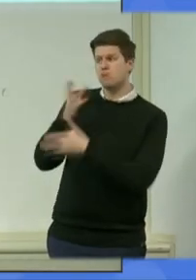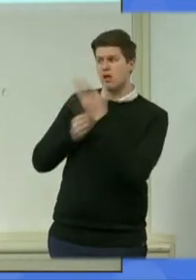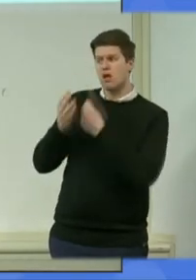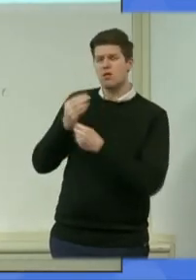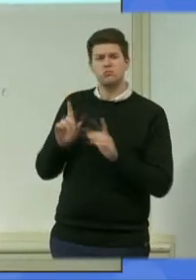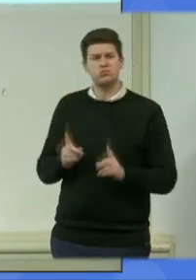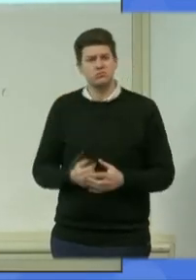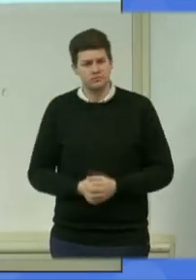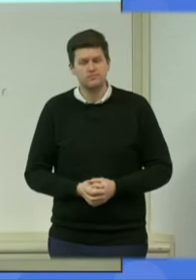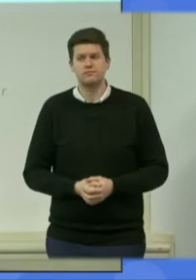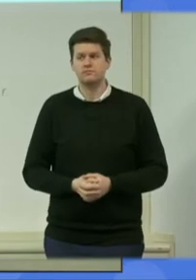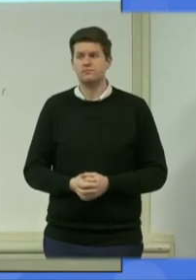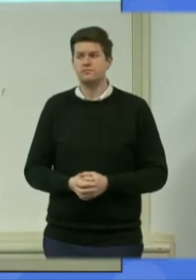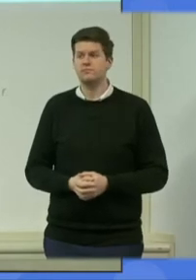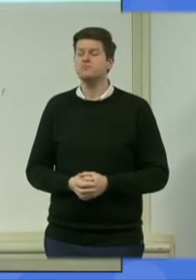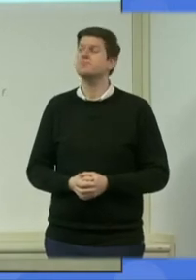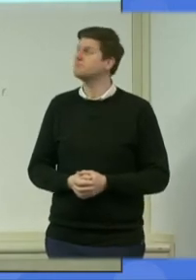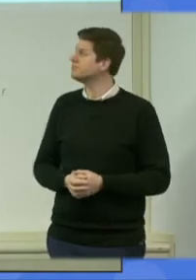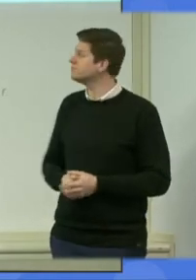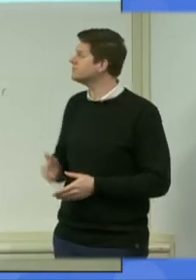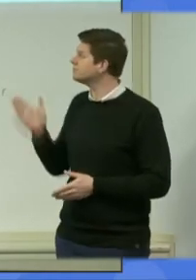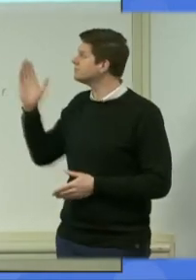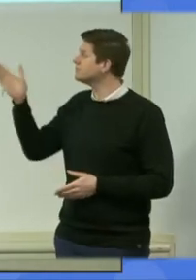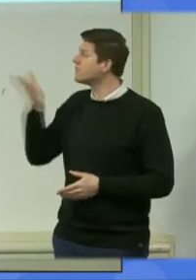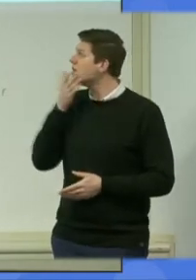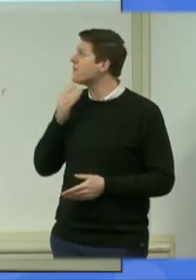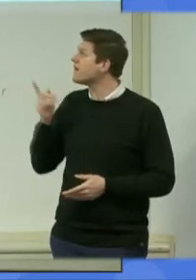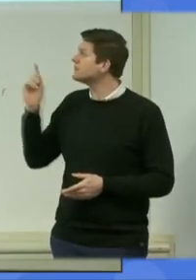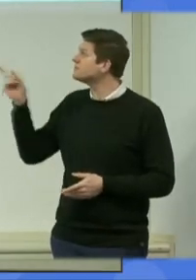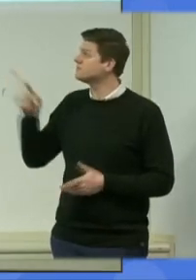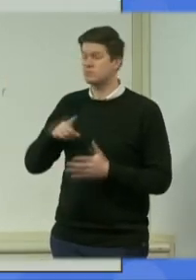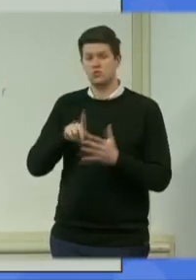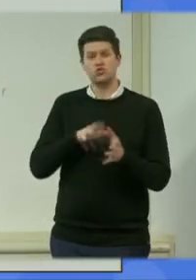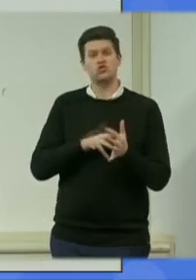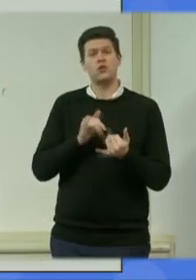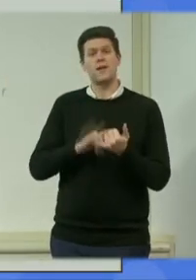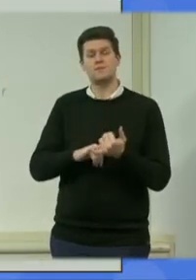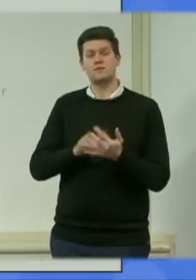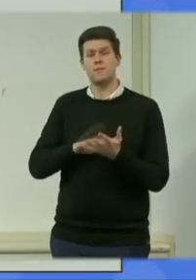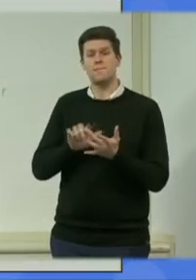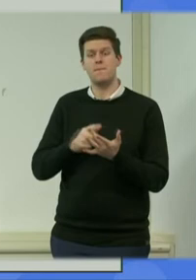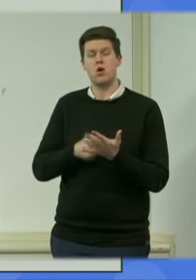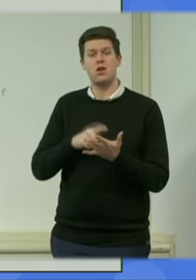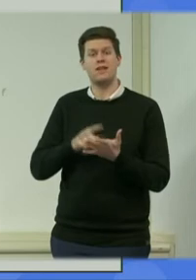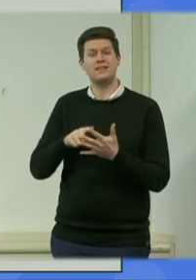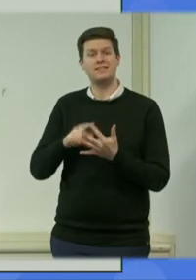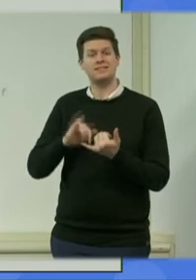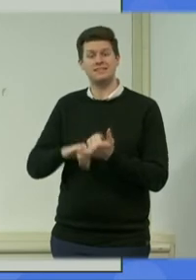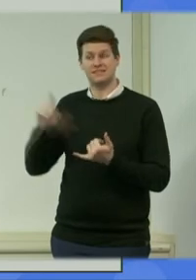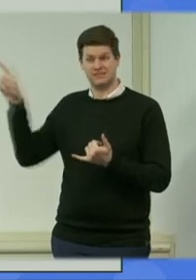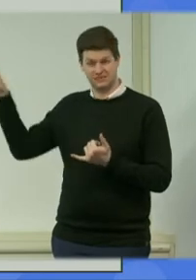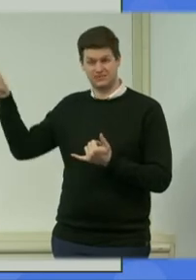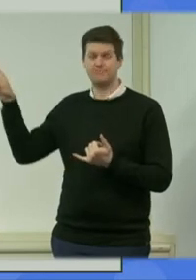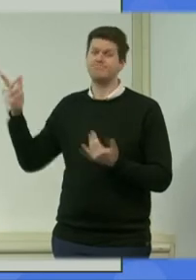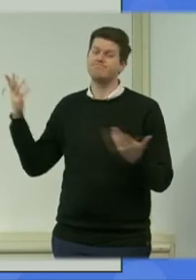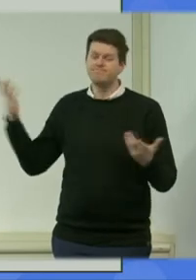But we all need a bit of help from our friends, so I'd like to meet this man. This is Sir Jim Merlies, the great,